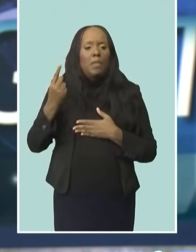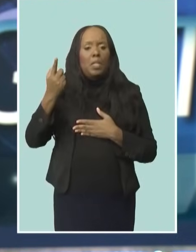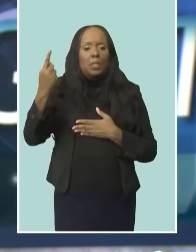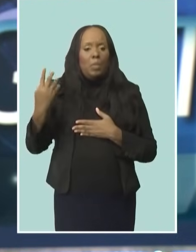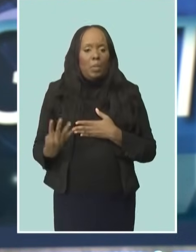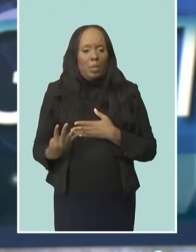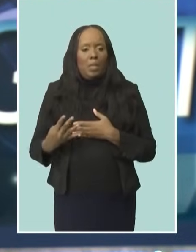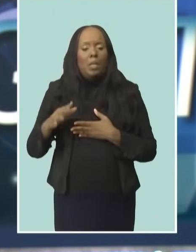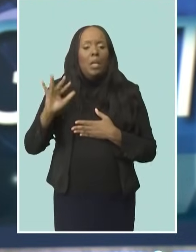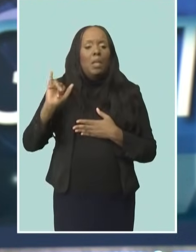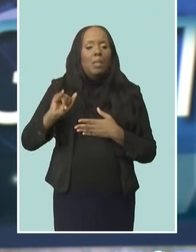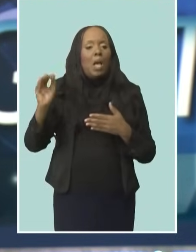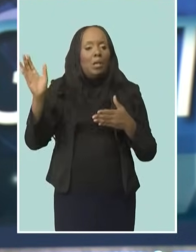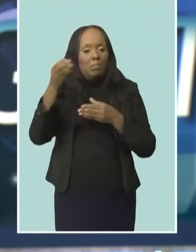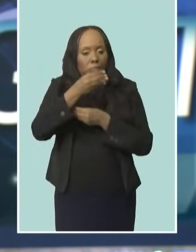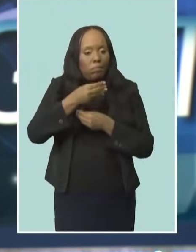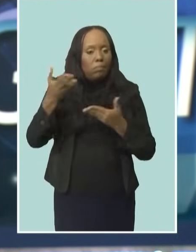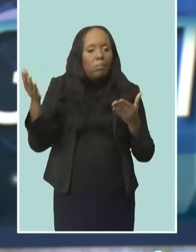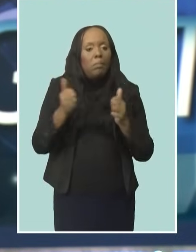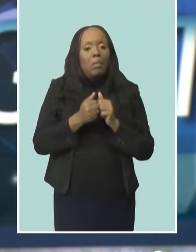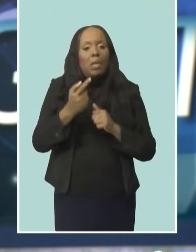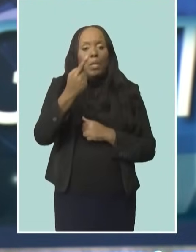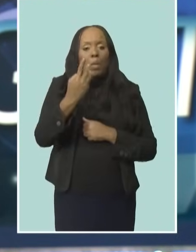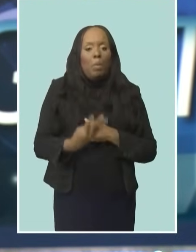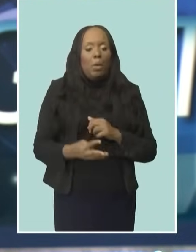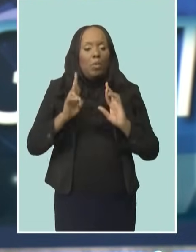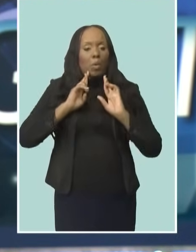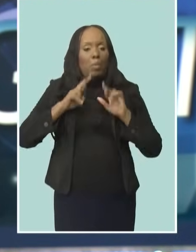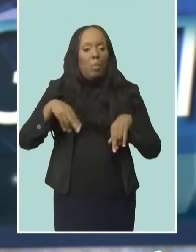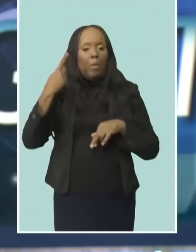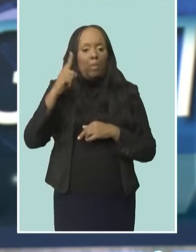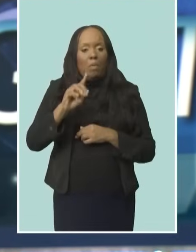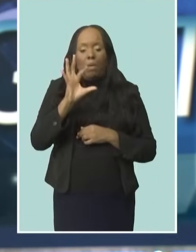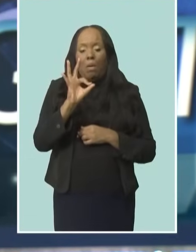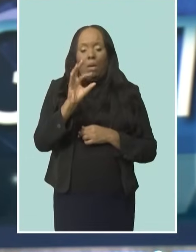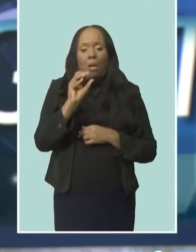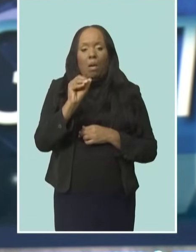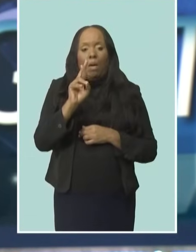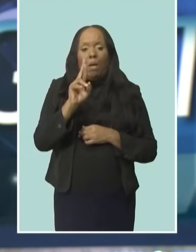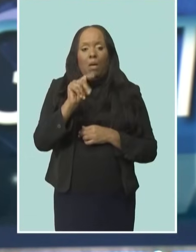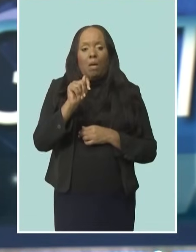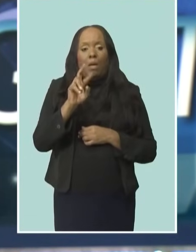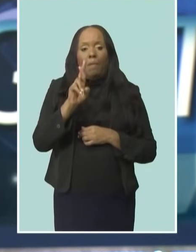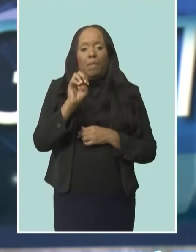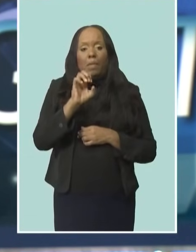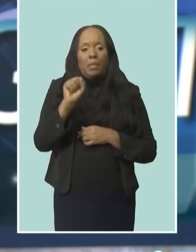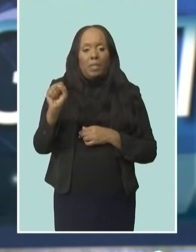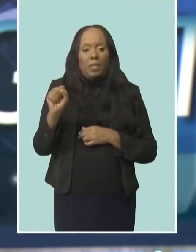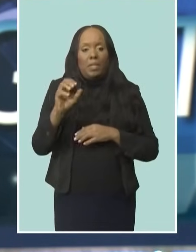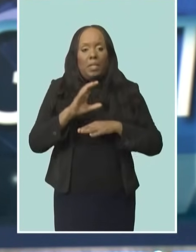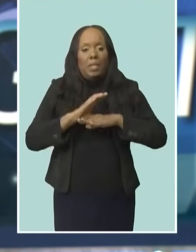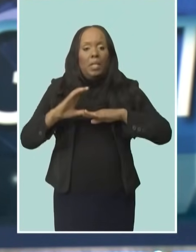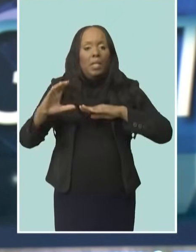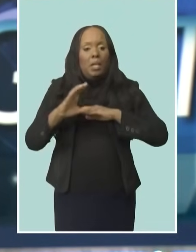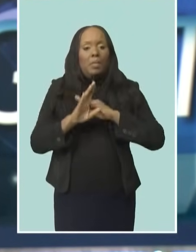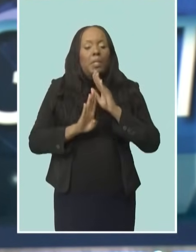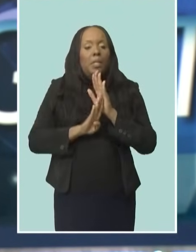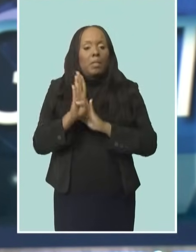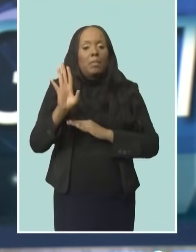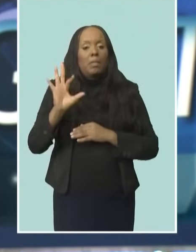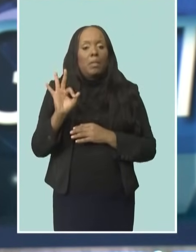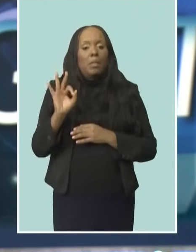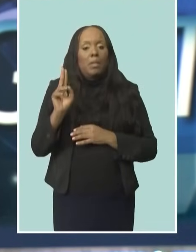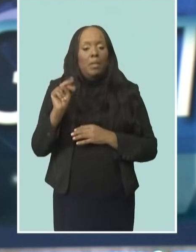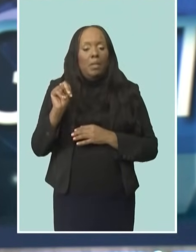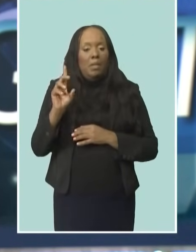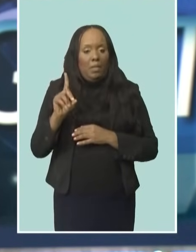news was shared with investors in the quarterly report of the Fortress Growth Fund. The Fortress Caribbean